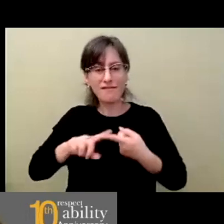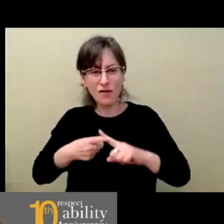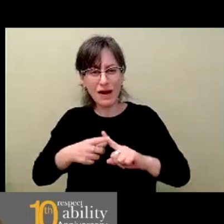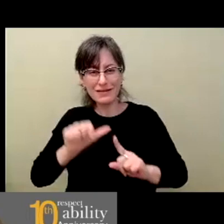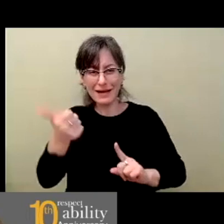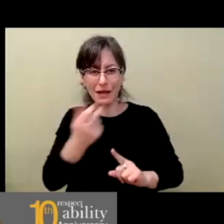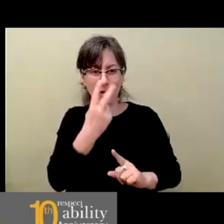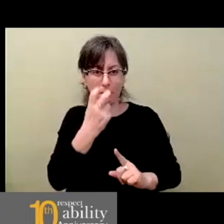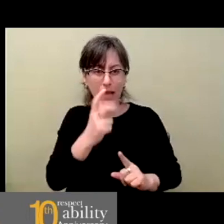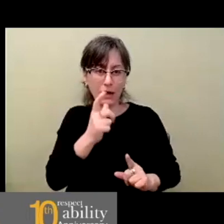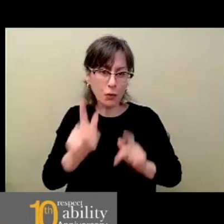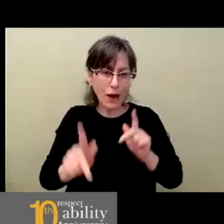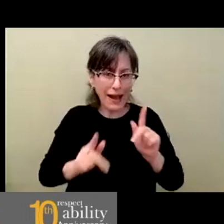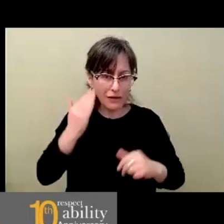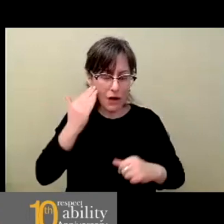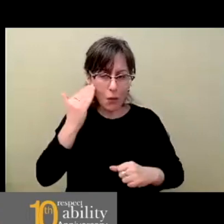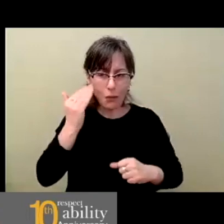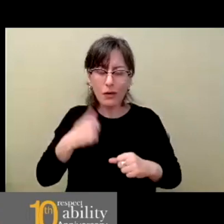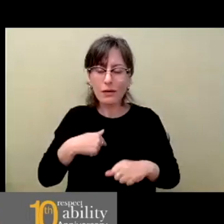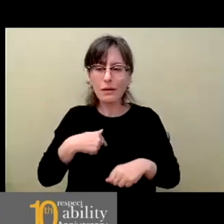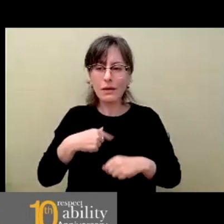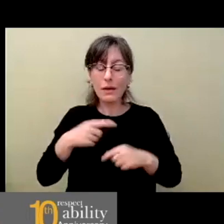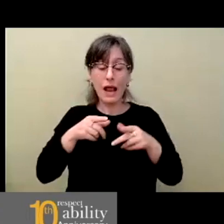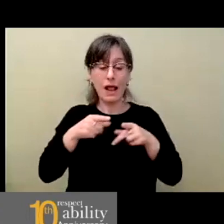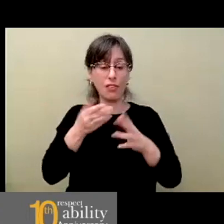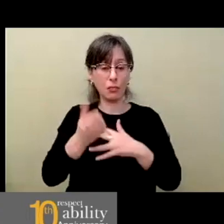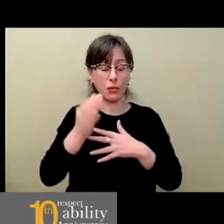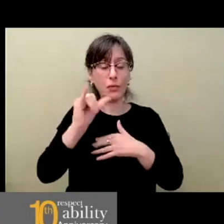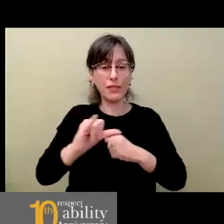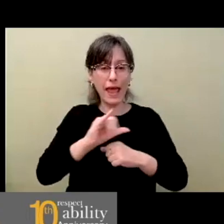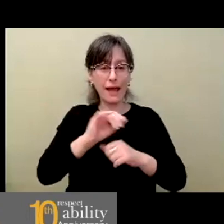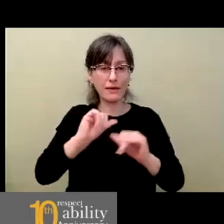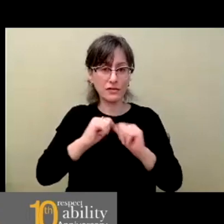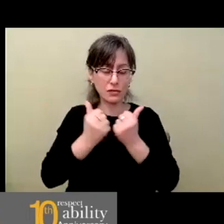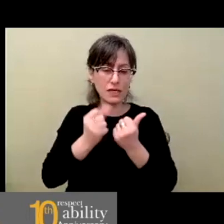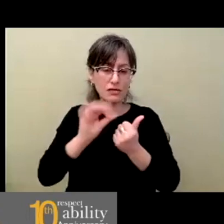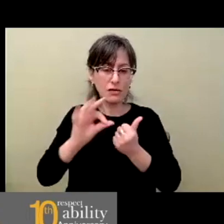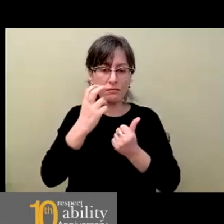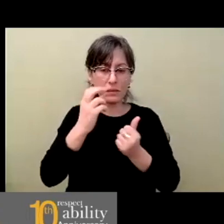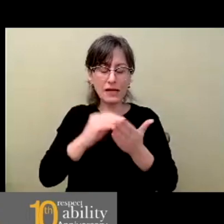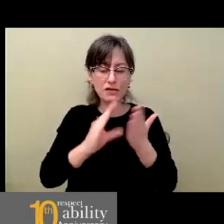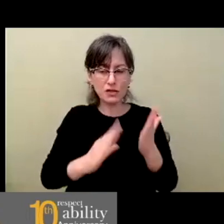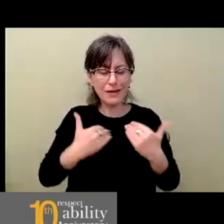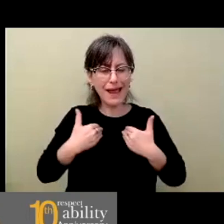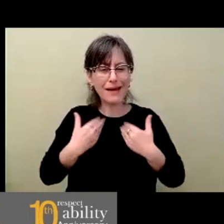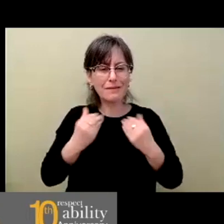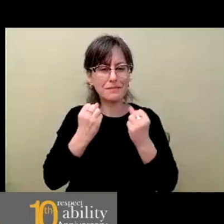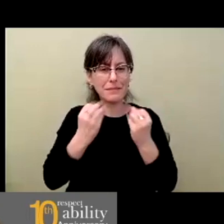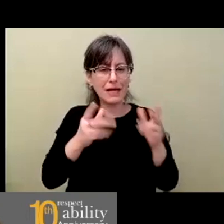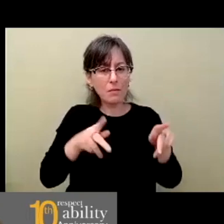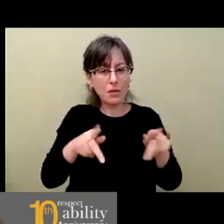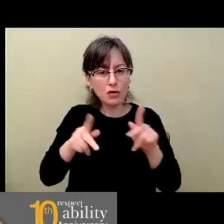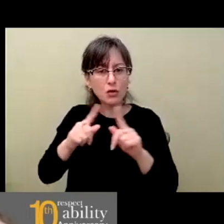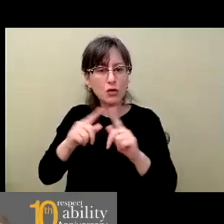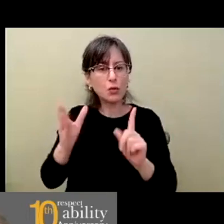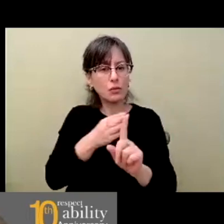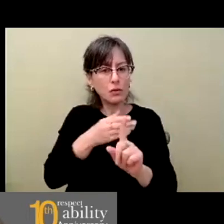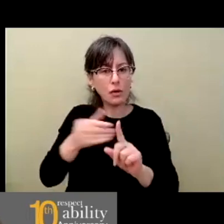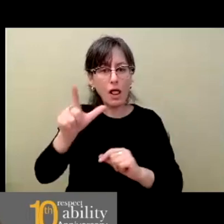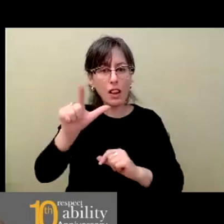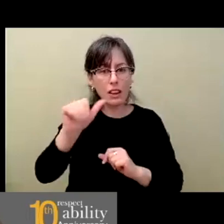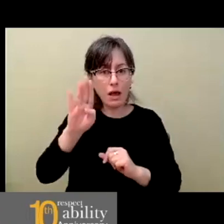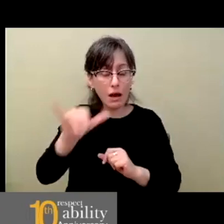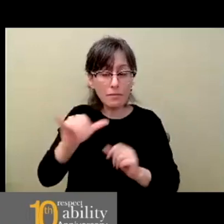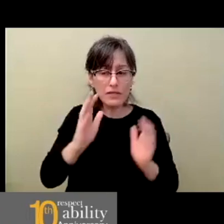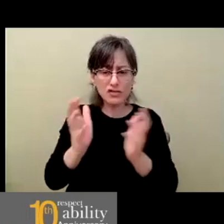knew. And through the National Association of Blind Students, I had these opportunities to lobby and then to kind of develop